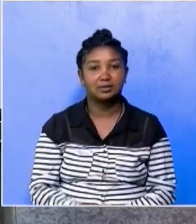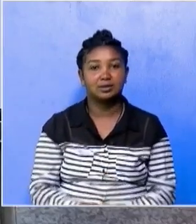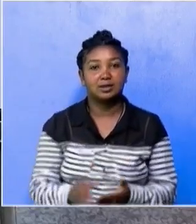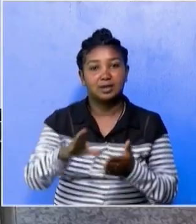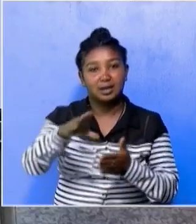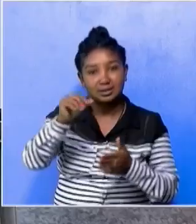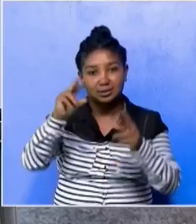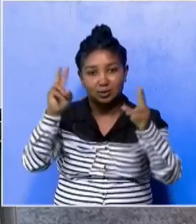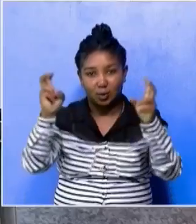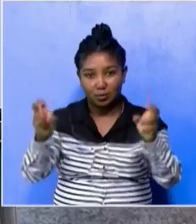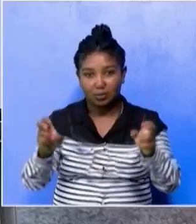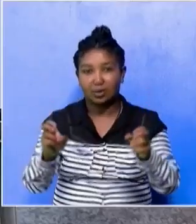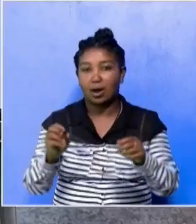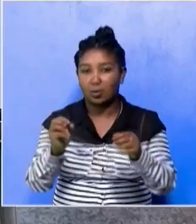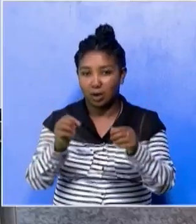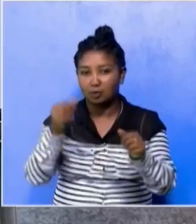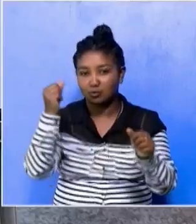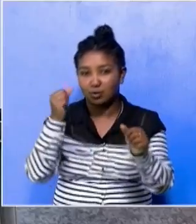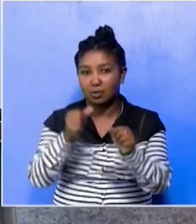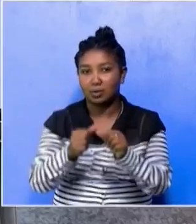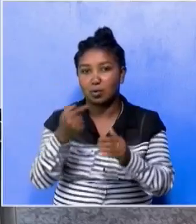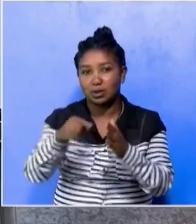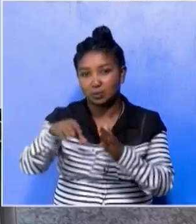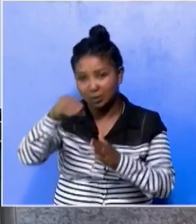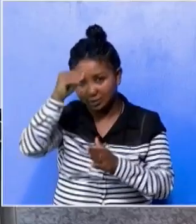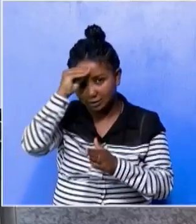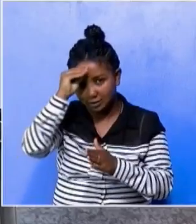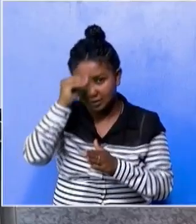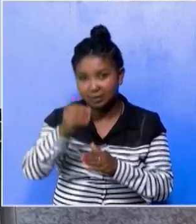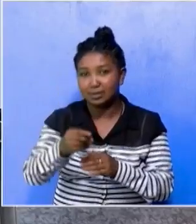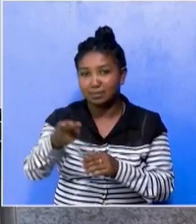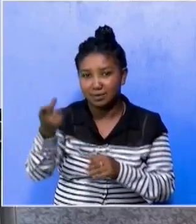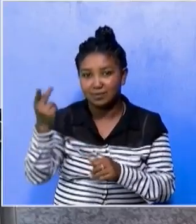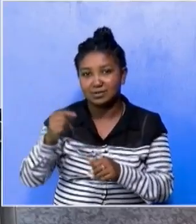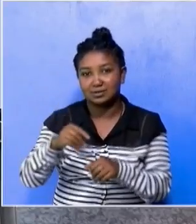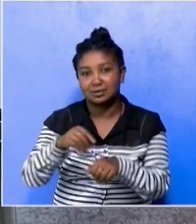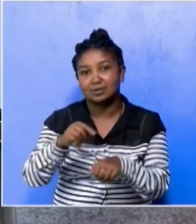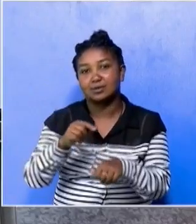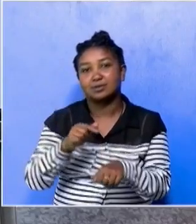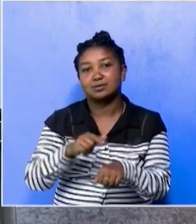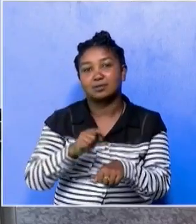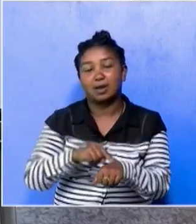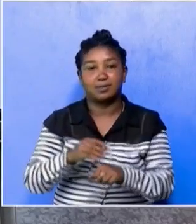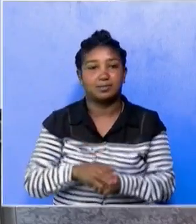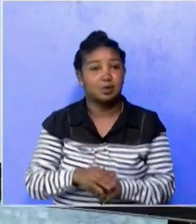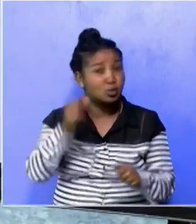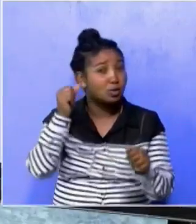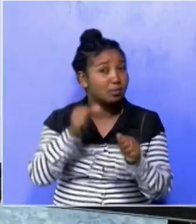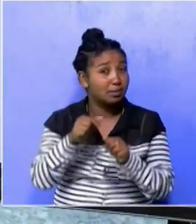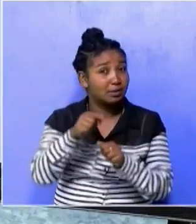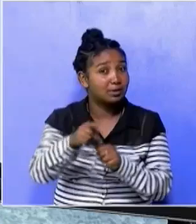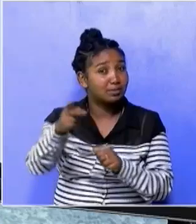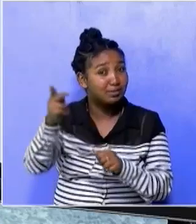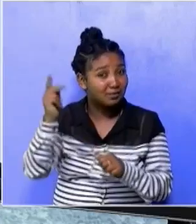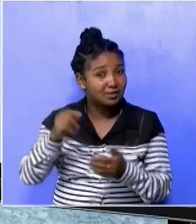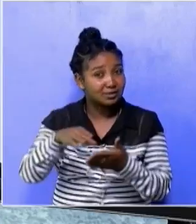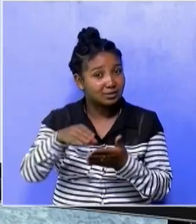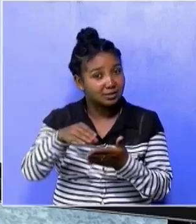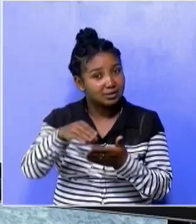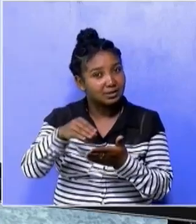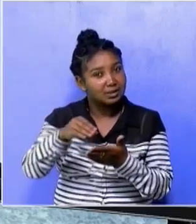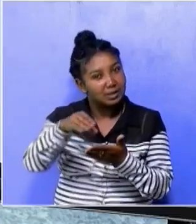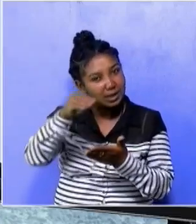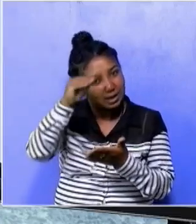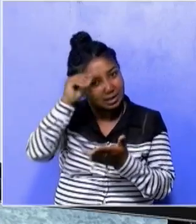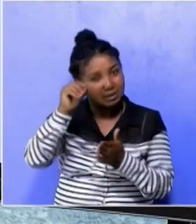lesson topic, I would like to remind you what we learned in the previous lesson. You remember in the previous lesson, that